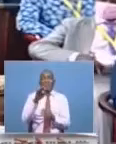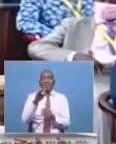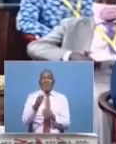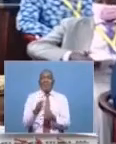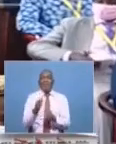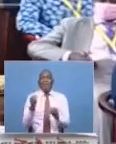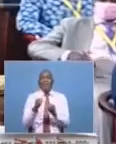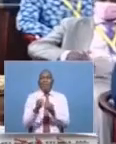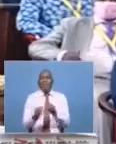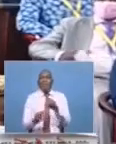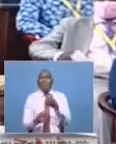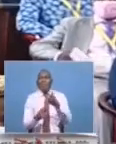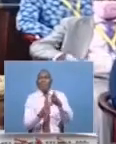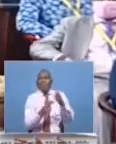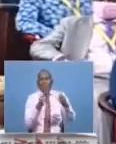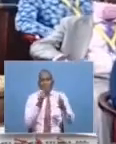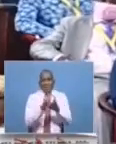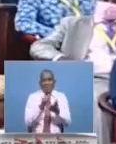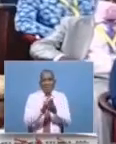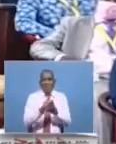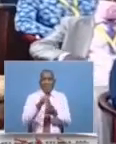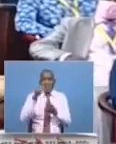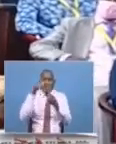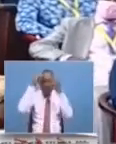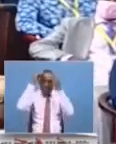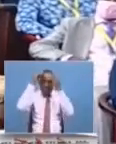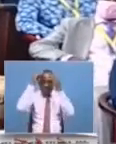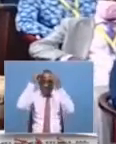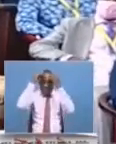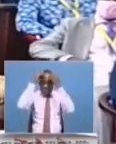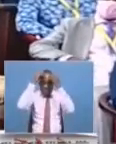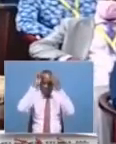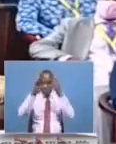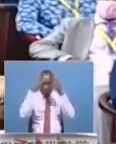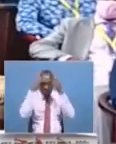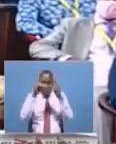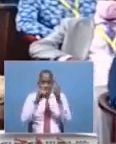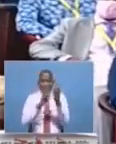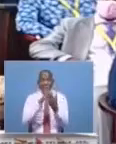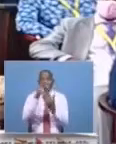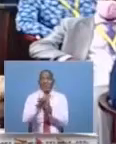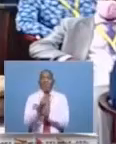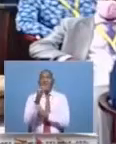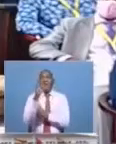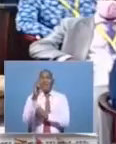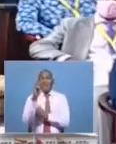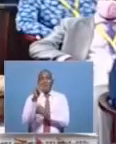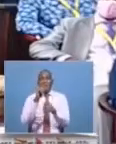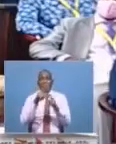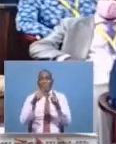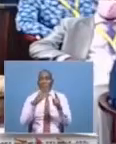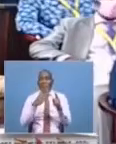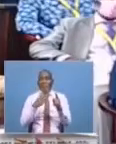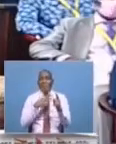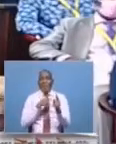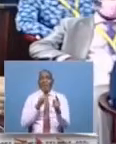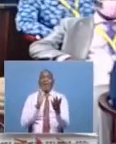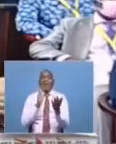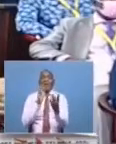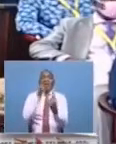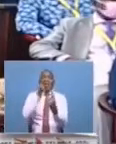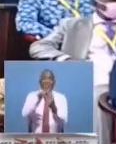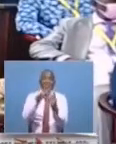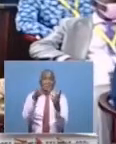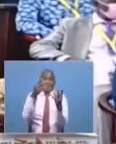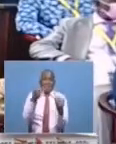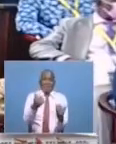a ruling of yours on the 16th of February and so on. But this application before you currently